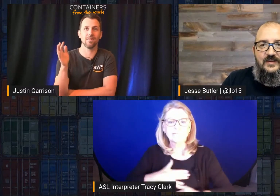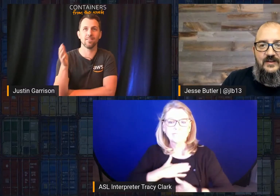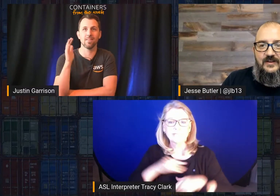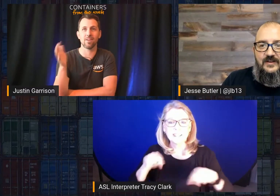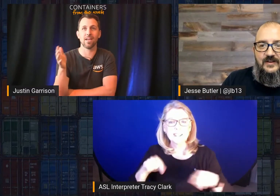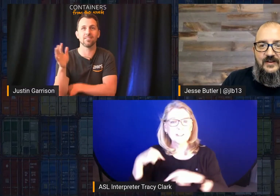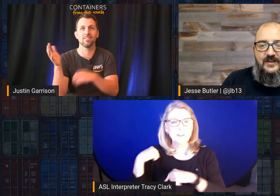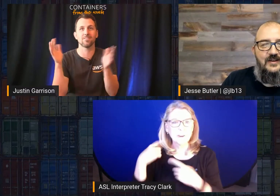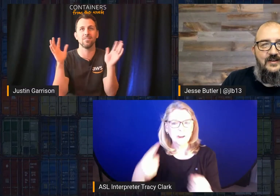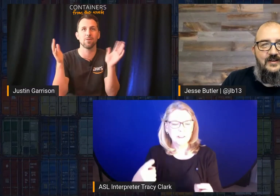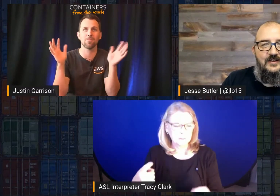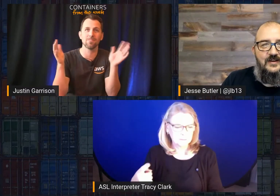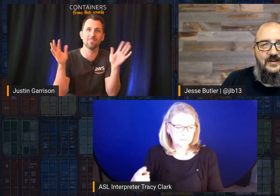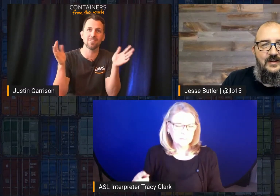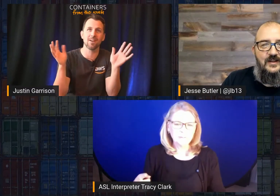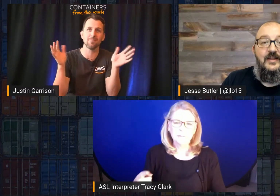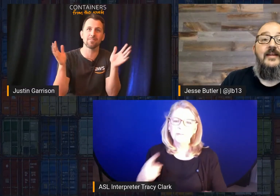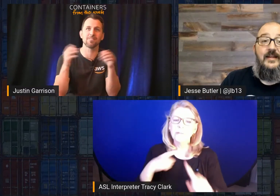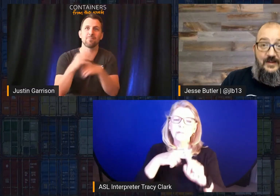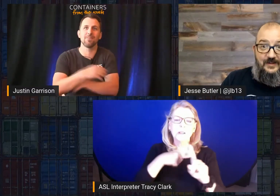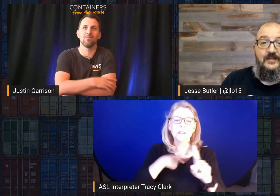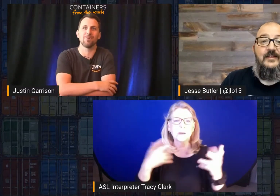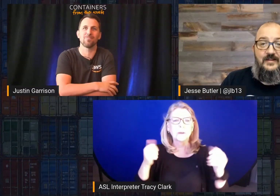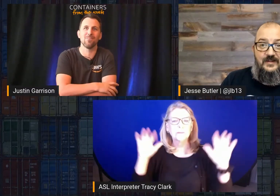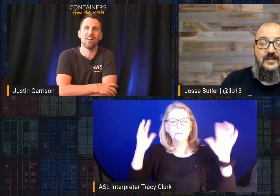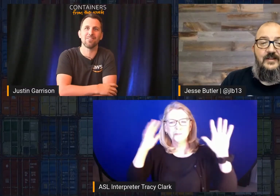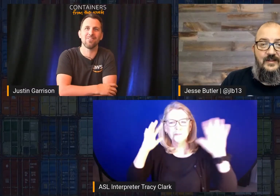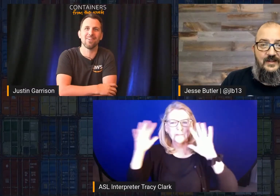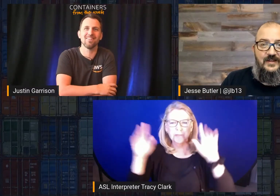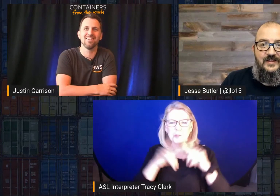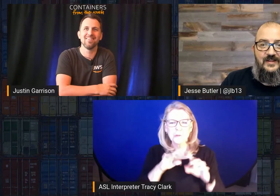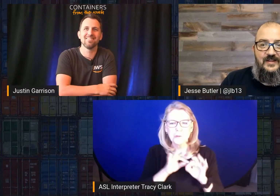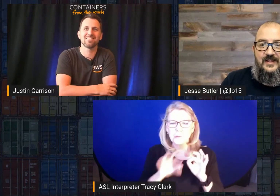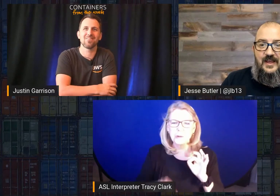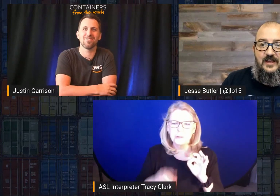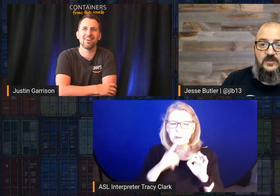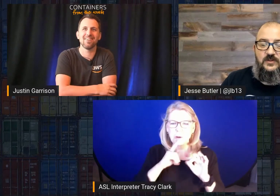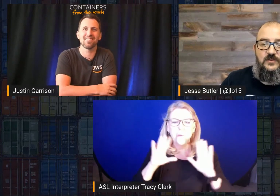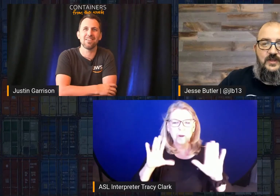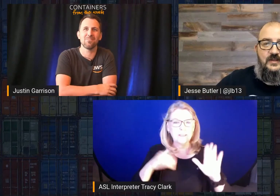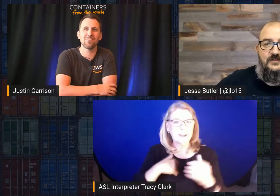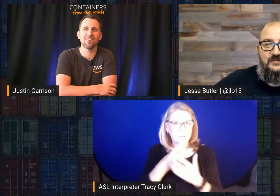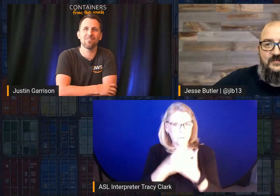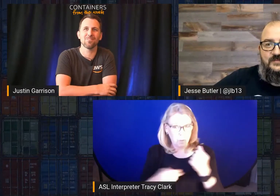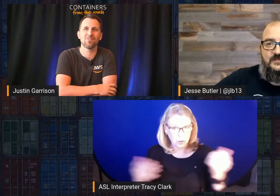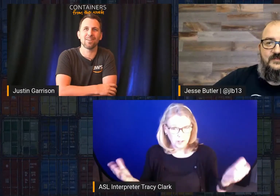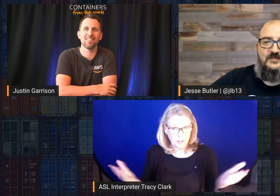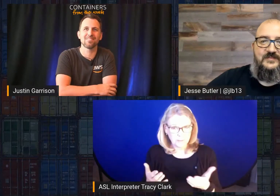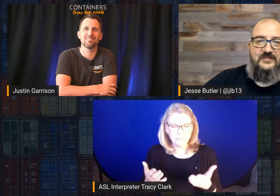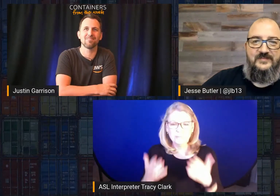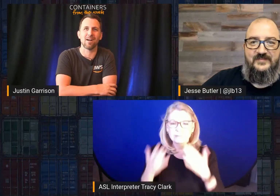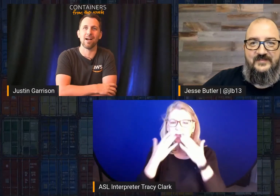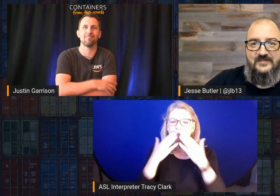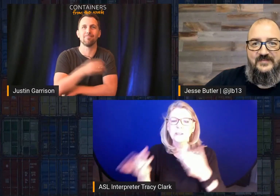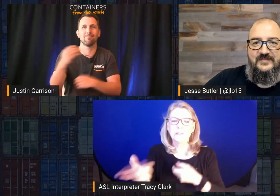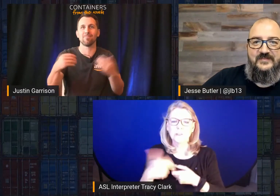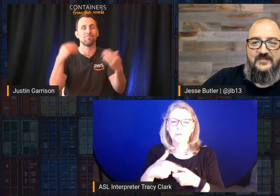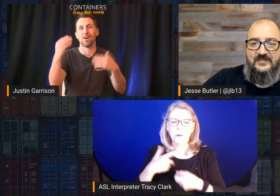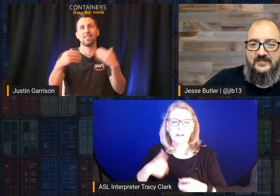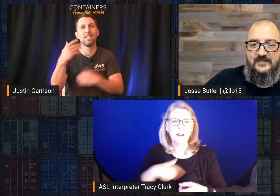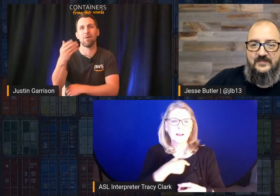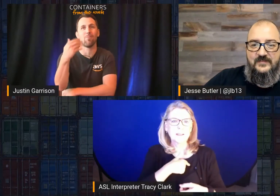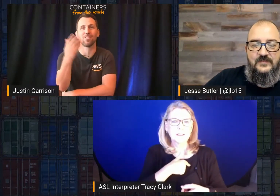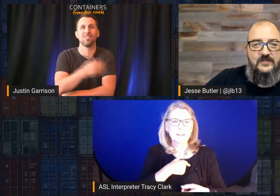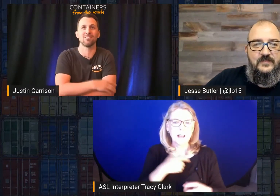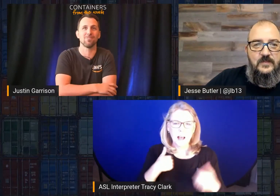to give a hand to the interpreters. This has been wonderful having you here. So thank you for joining. I'm